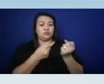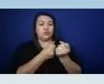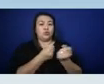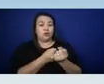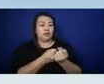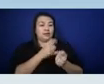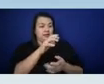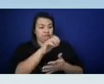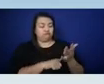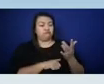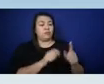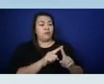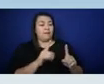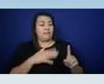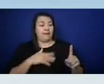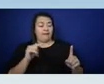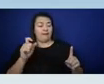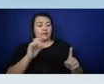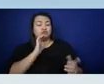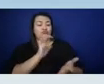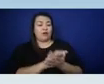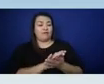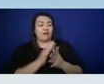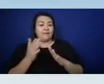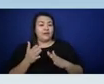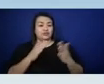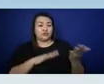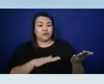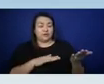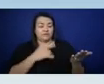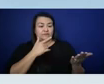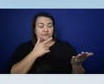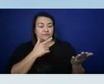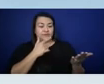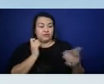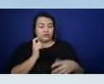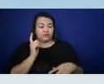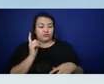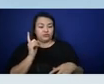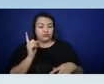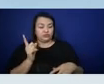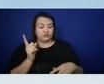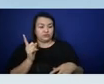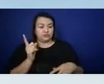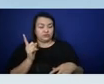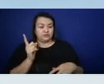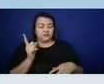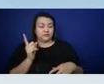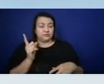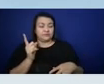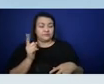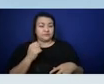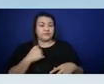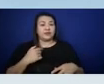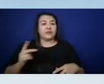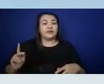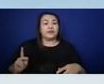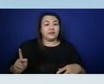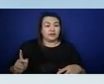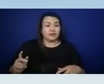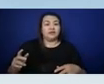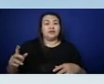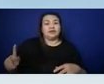Or is that you all did not get? The 2,400, the first check, I owe child support,